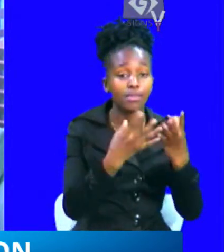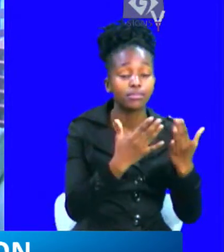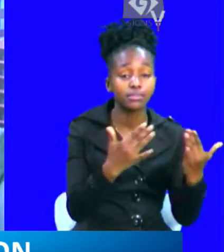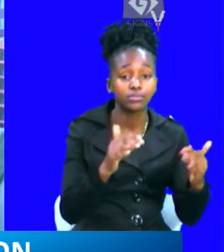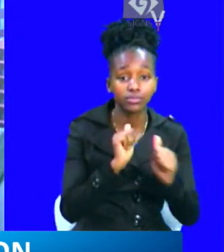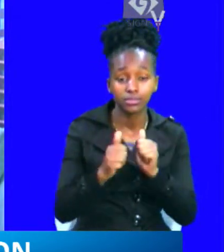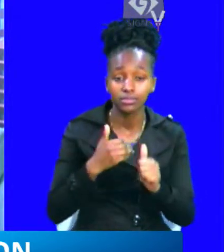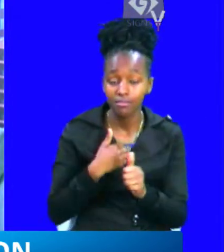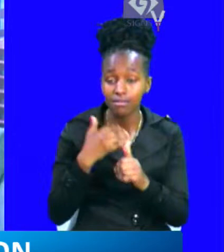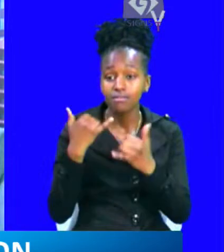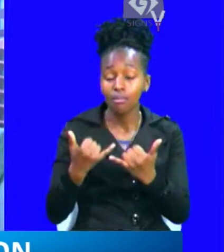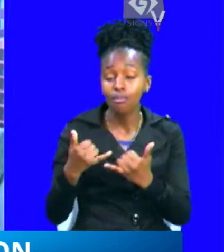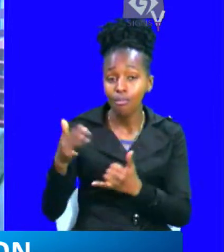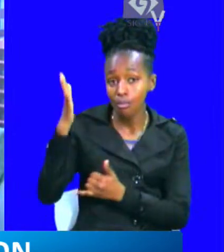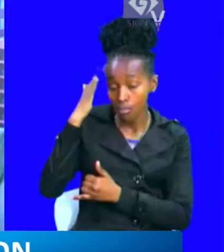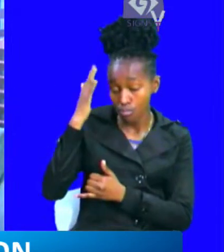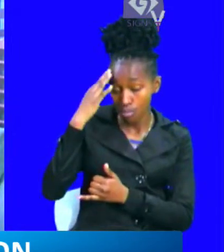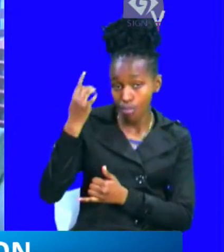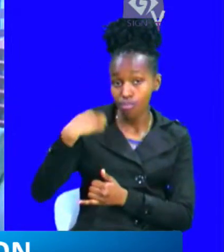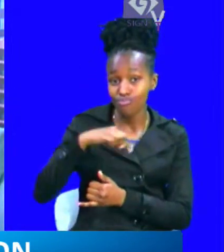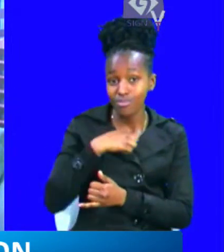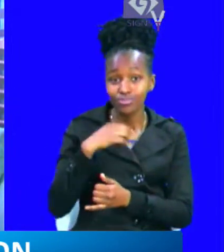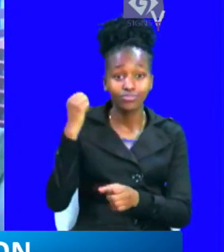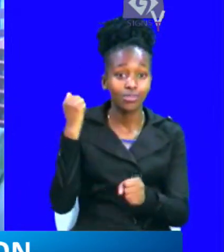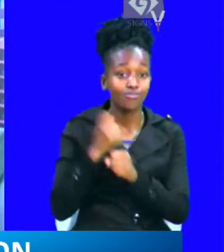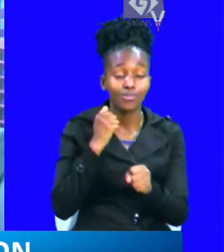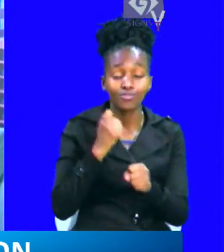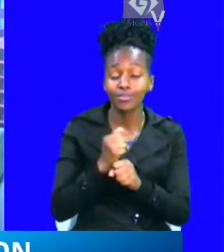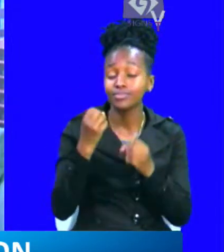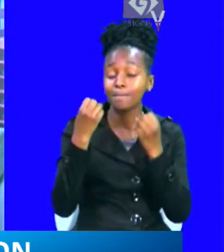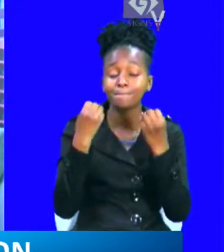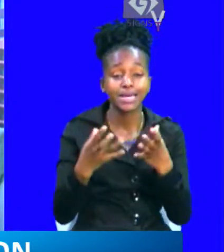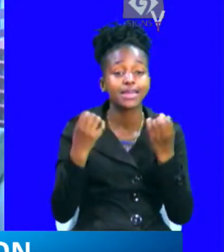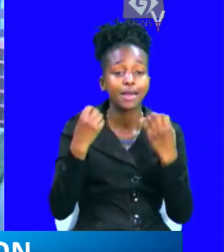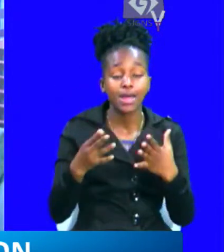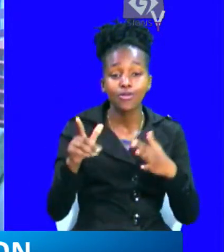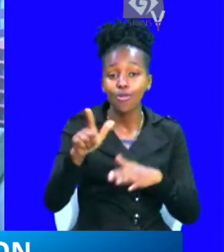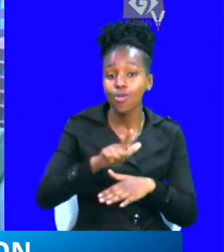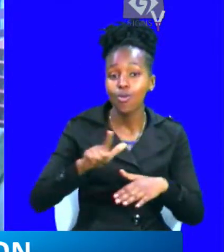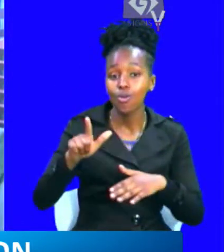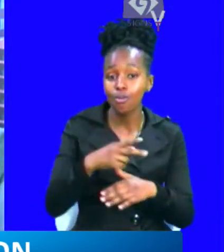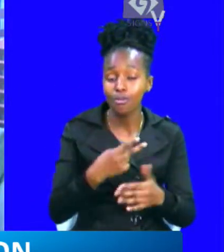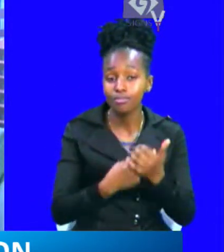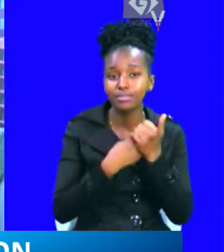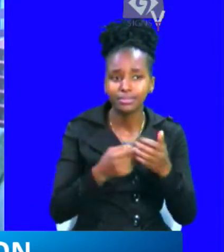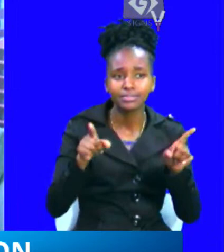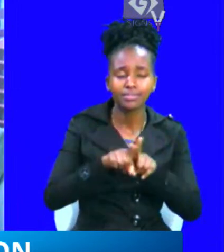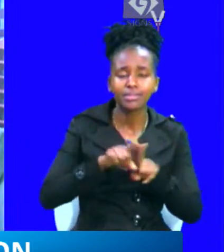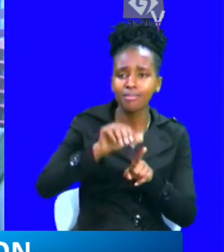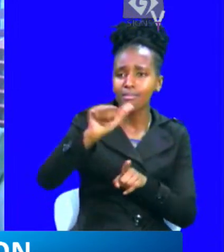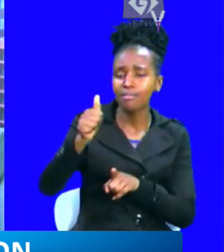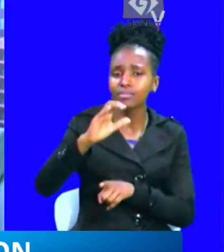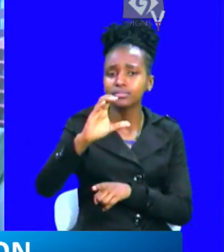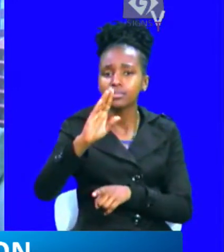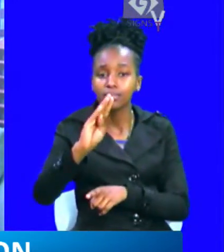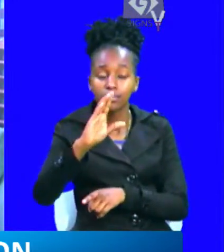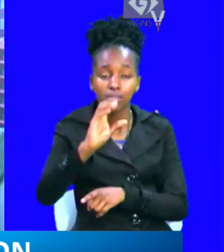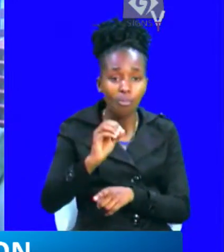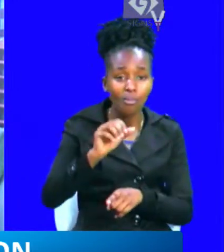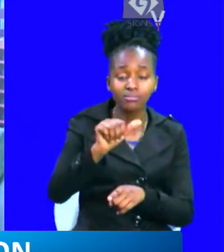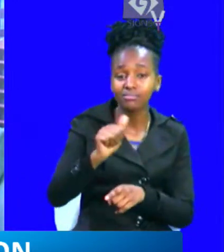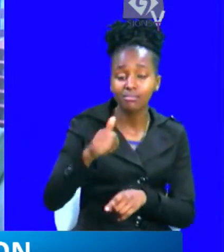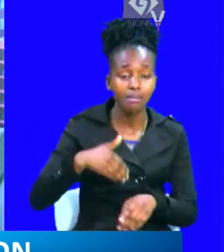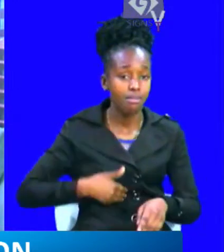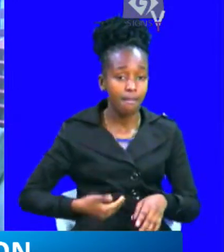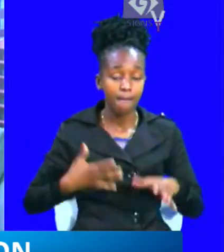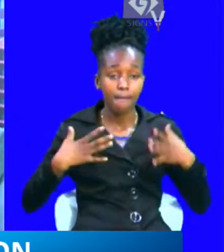work with a lot of local partners, even some CBOs. We have very young guys, especially